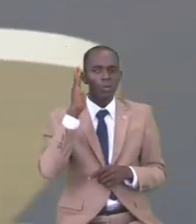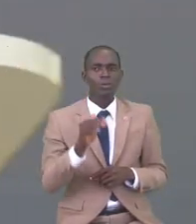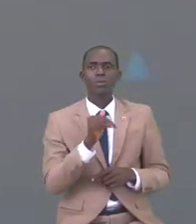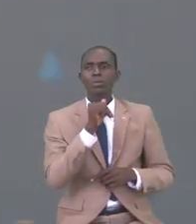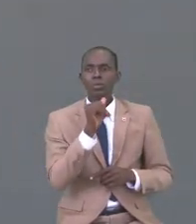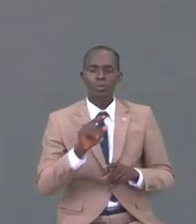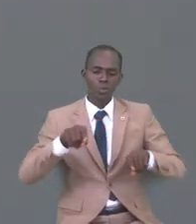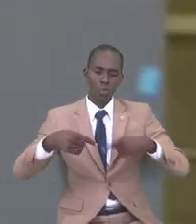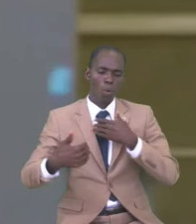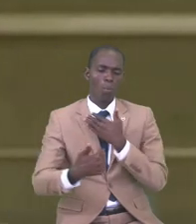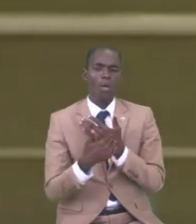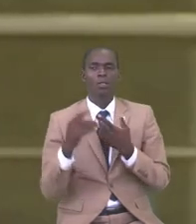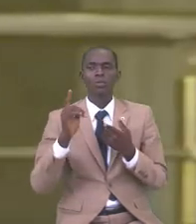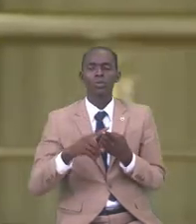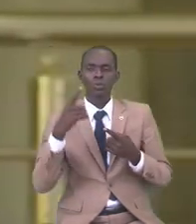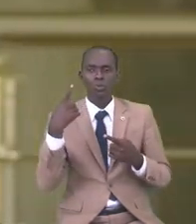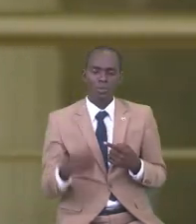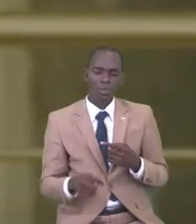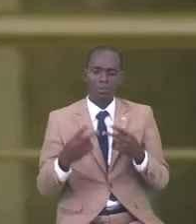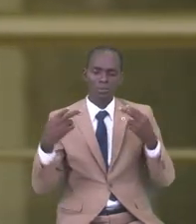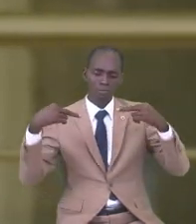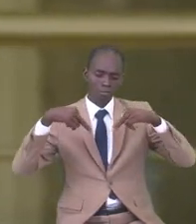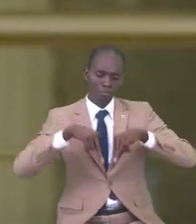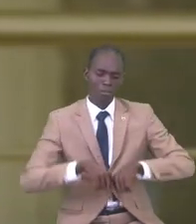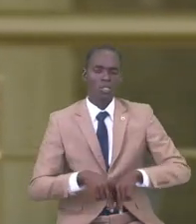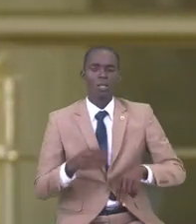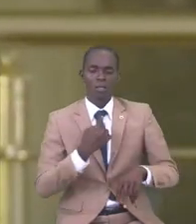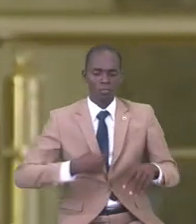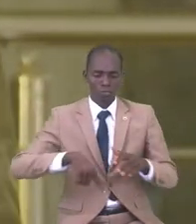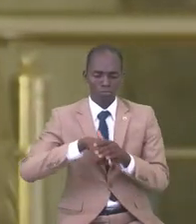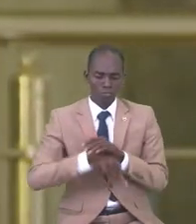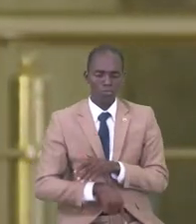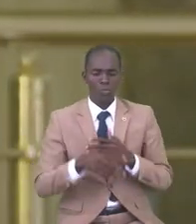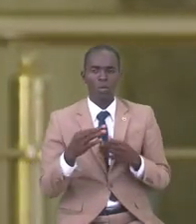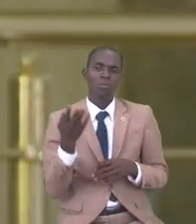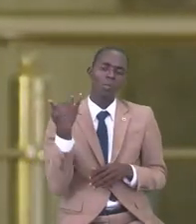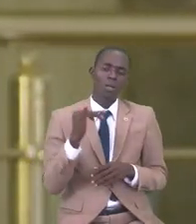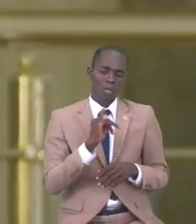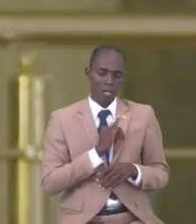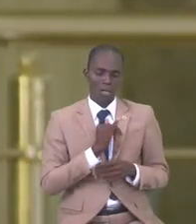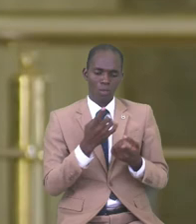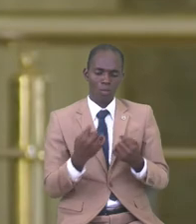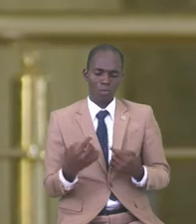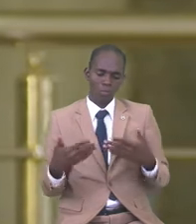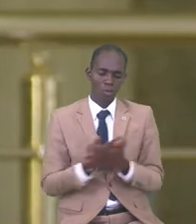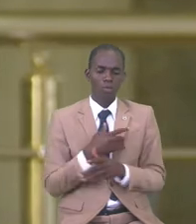I will not go back to the valley and the dungeon of the past. I come, new